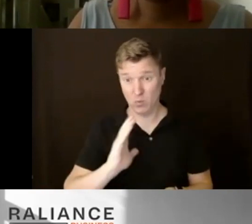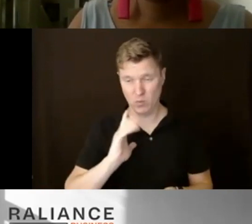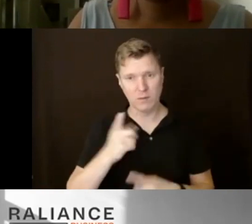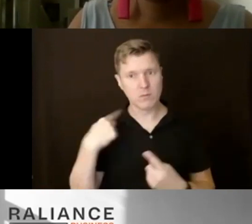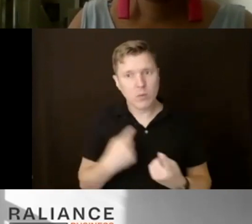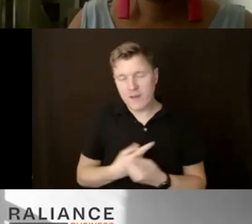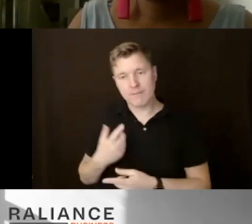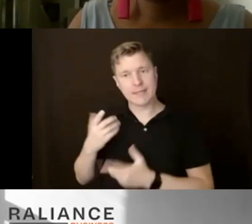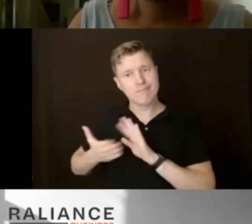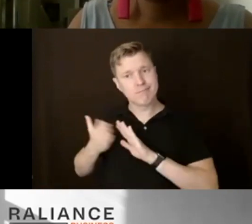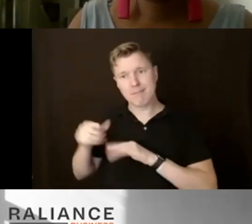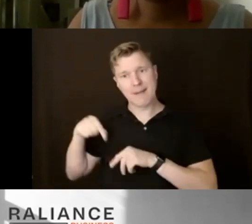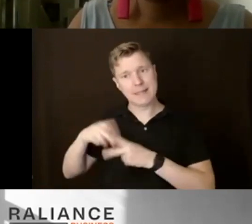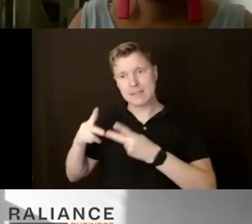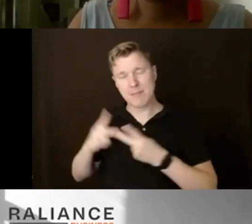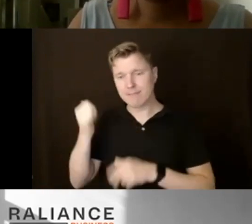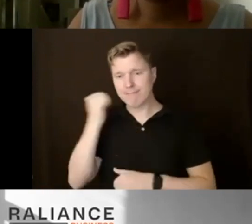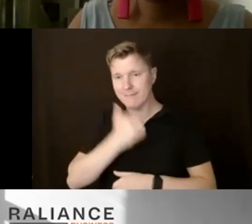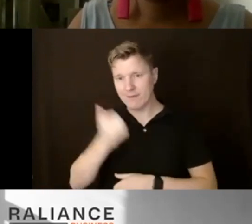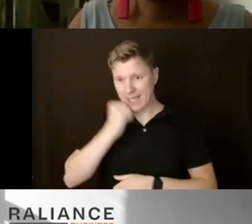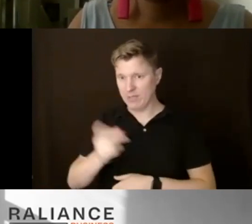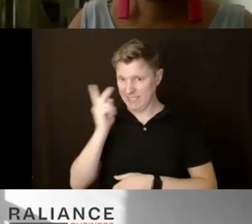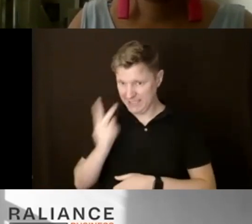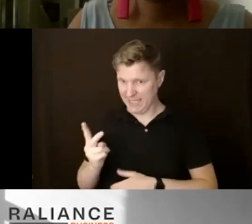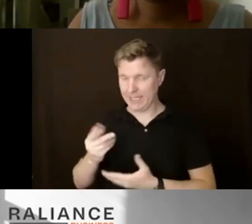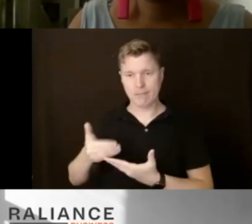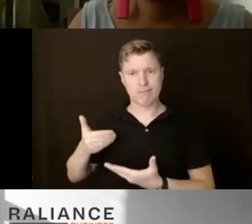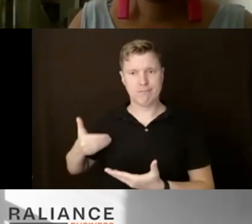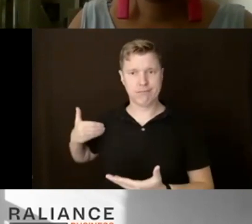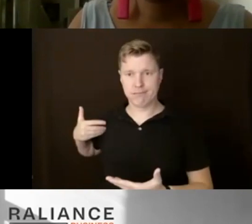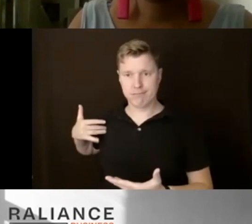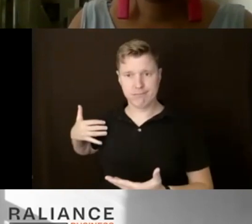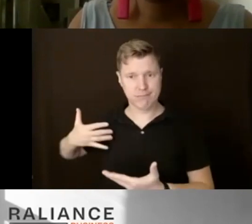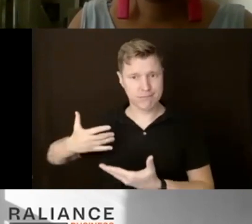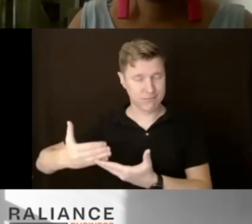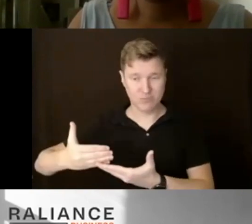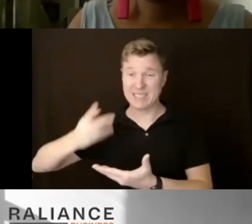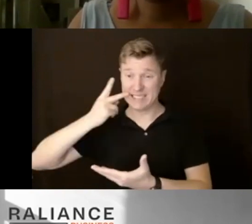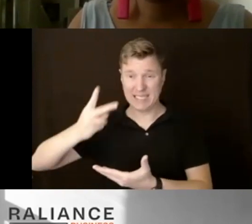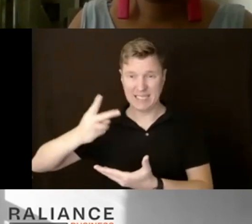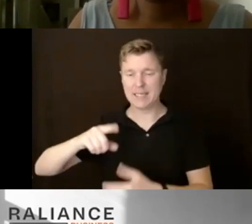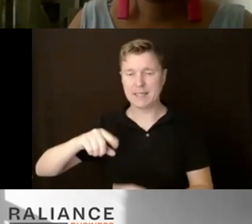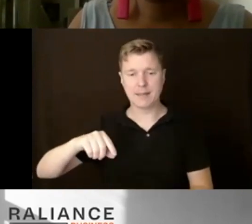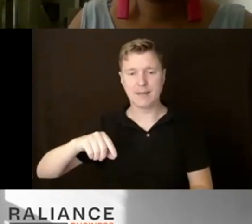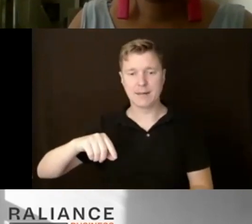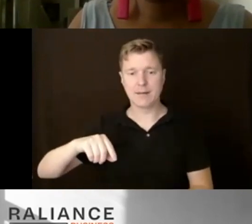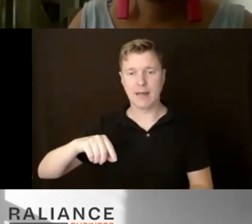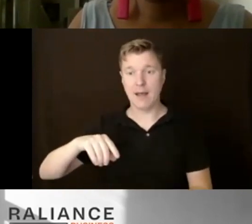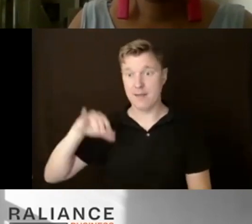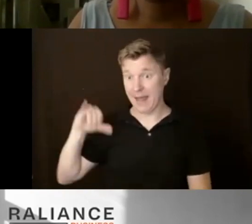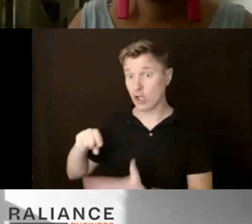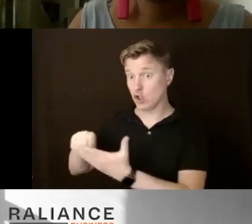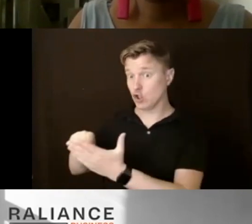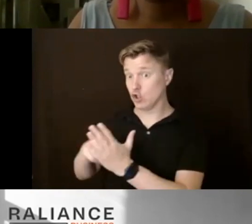on a day-to-day basis, then we see these things from our own experience and lens, and I think how far we've come